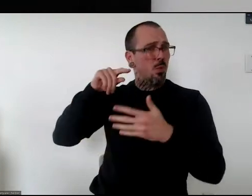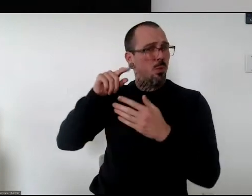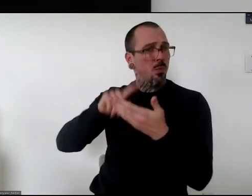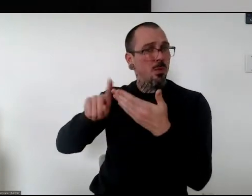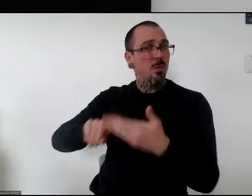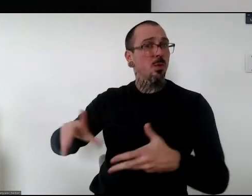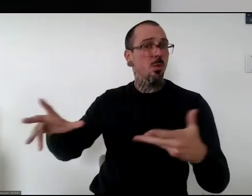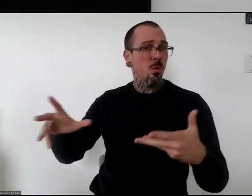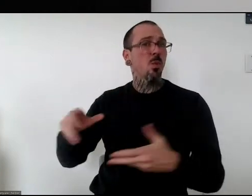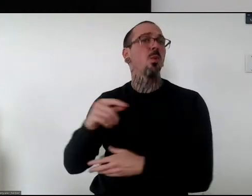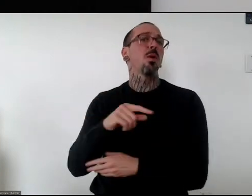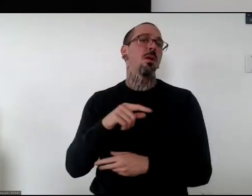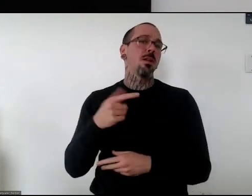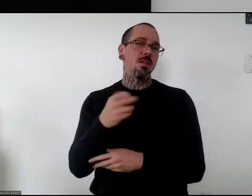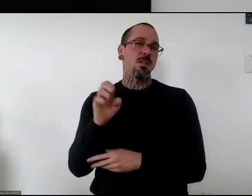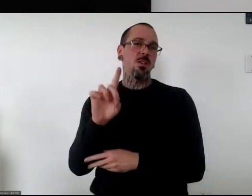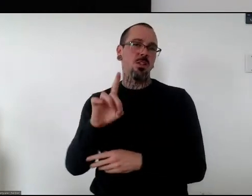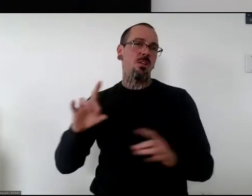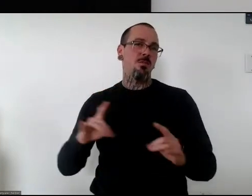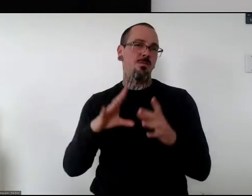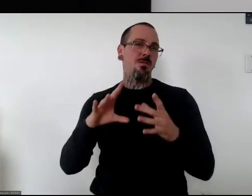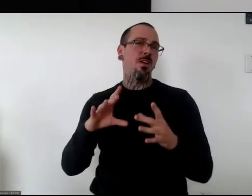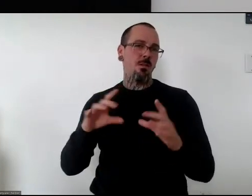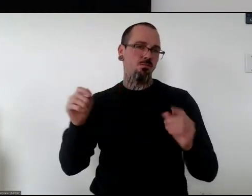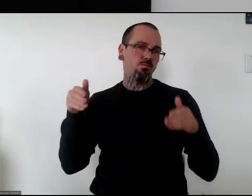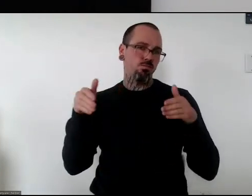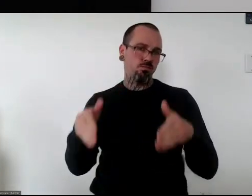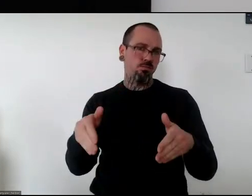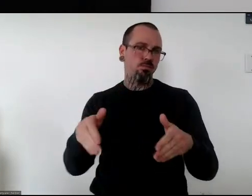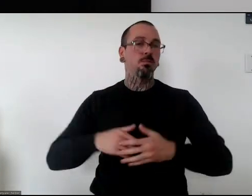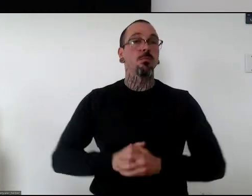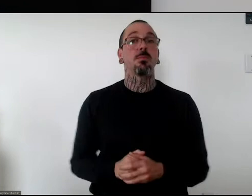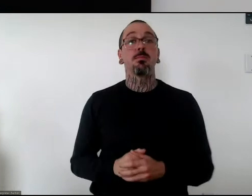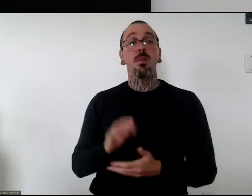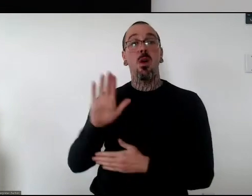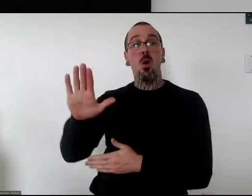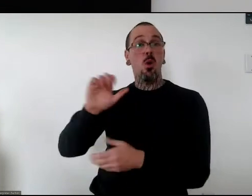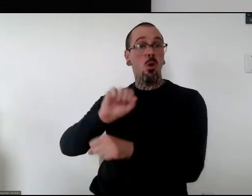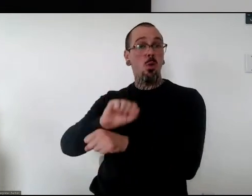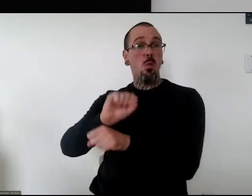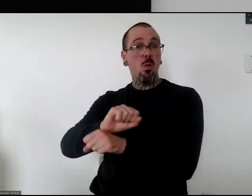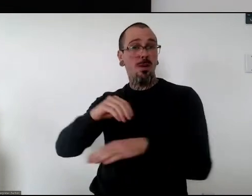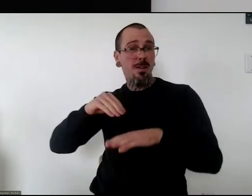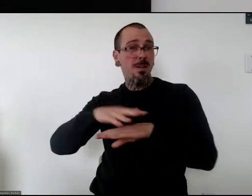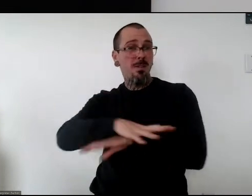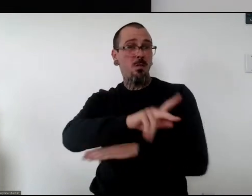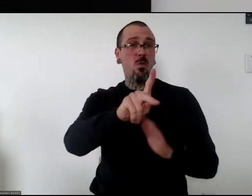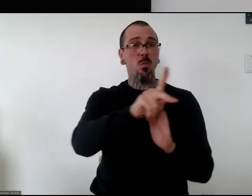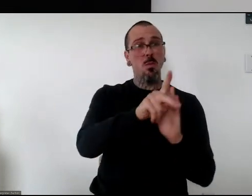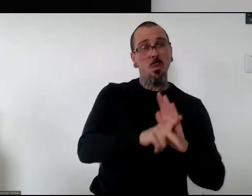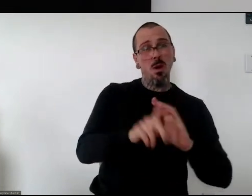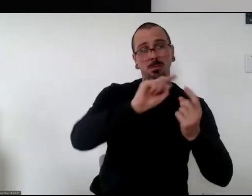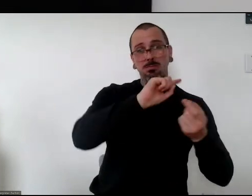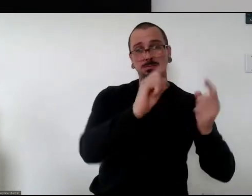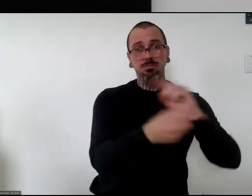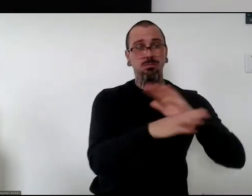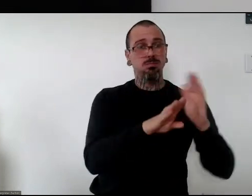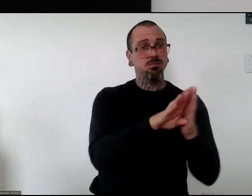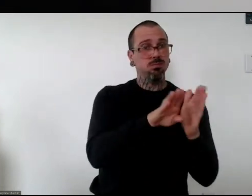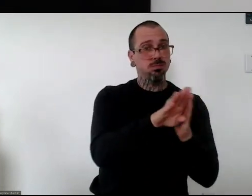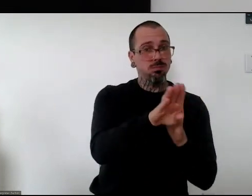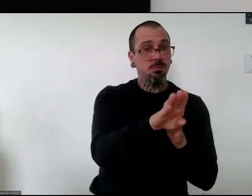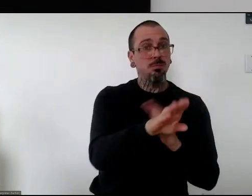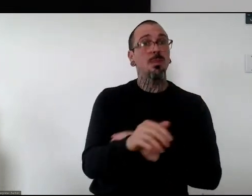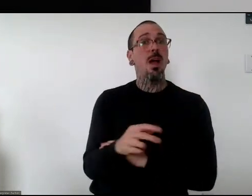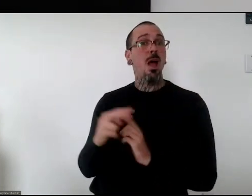both government and community to inform policy development and social change using community development, diversity, and gender